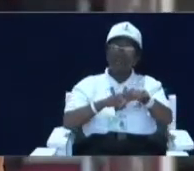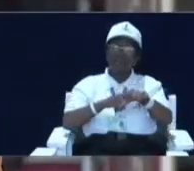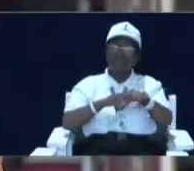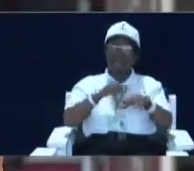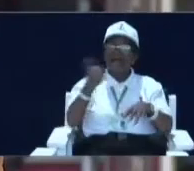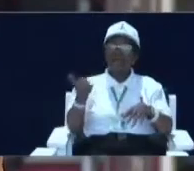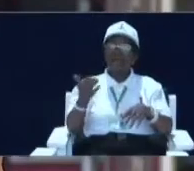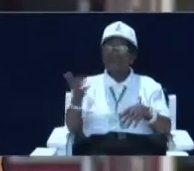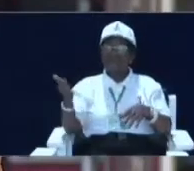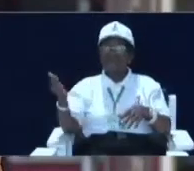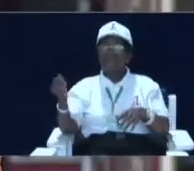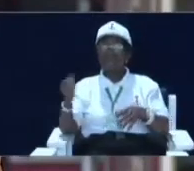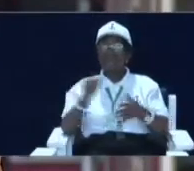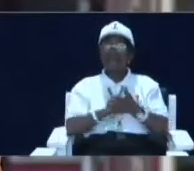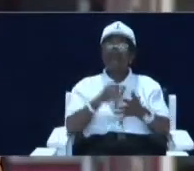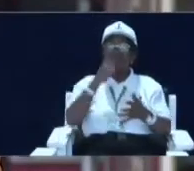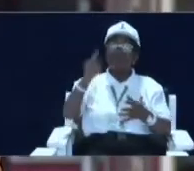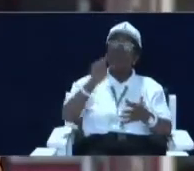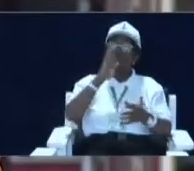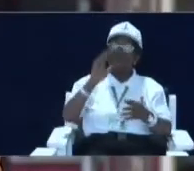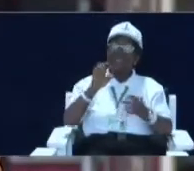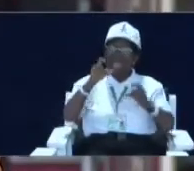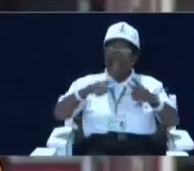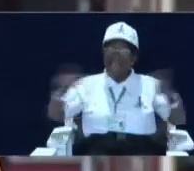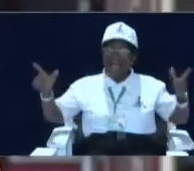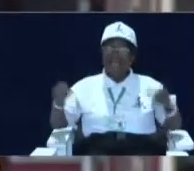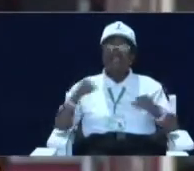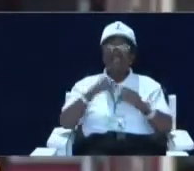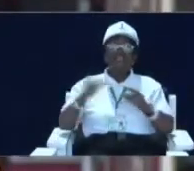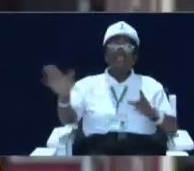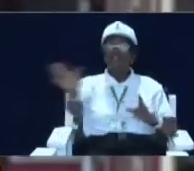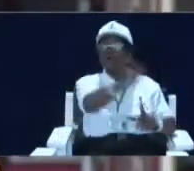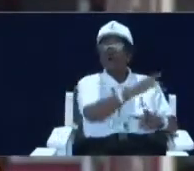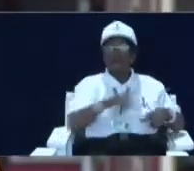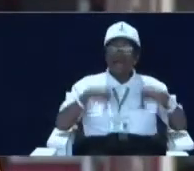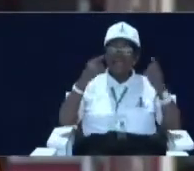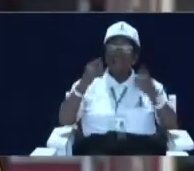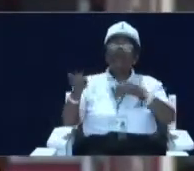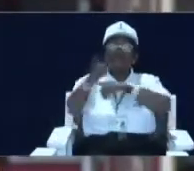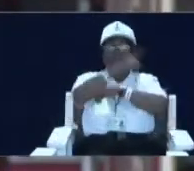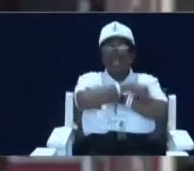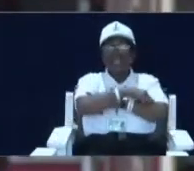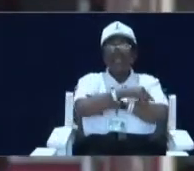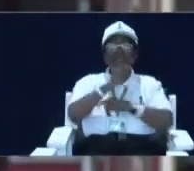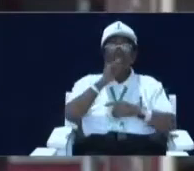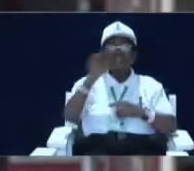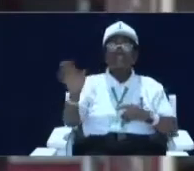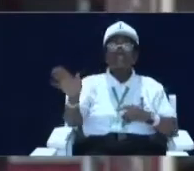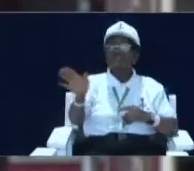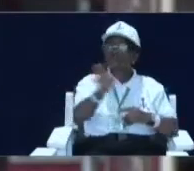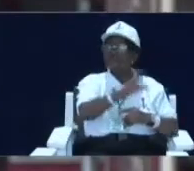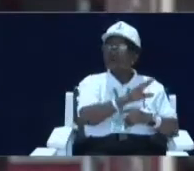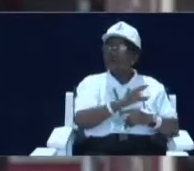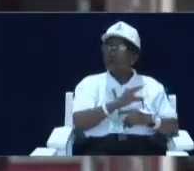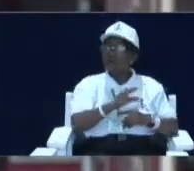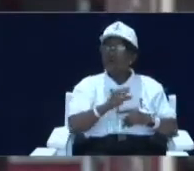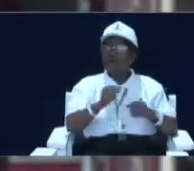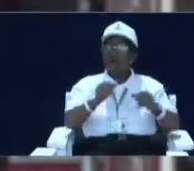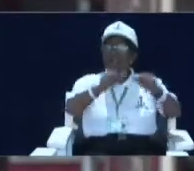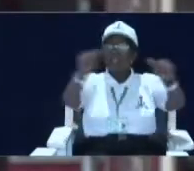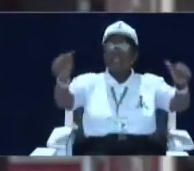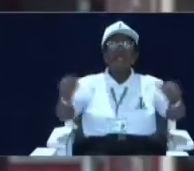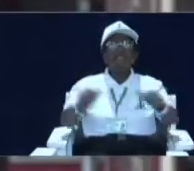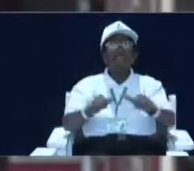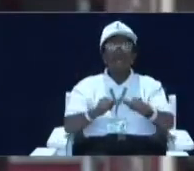Another thing that must be enlarged in your life today is your coast. You